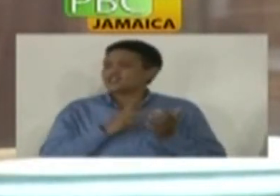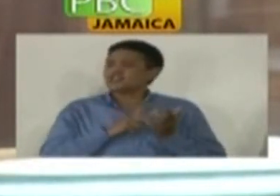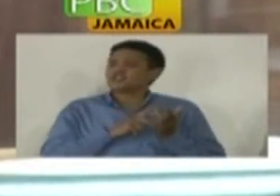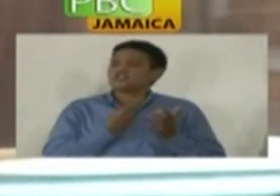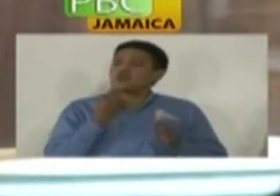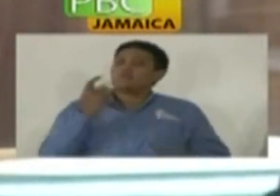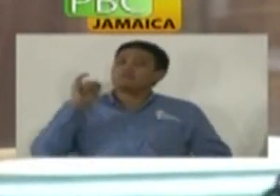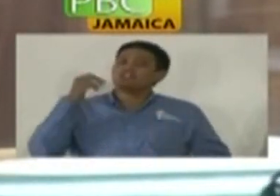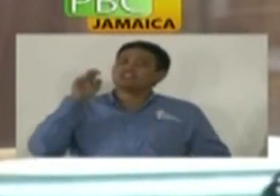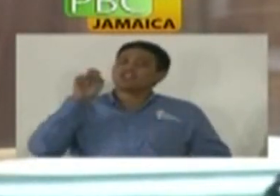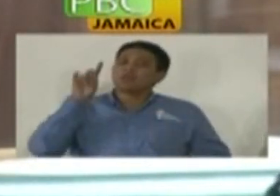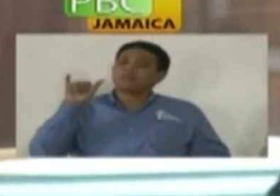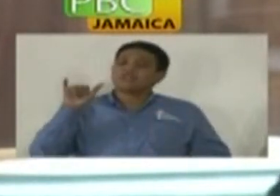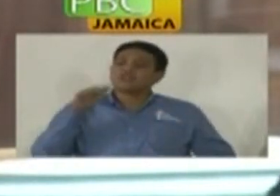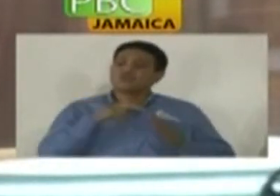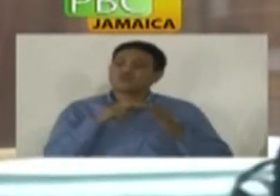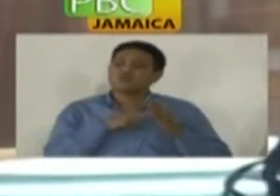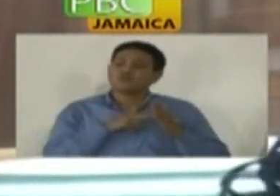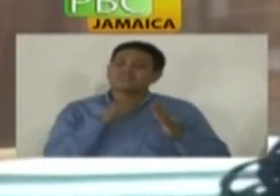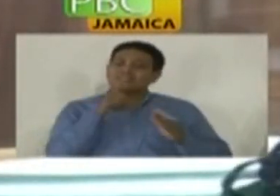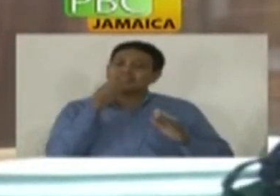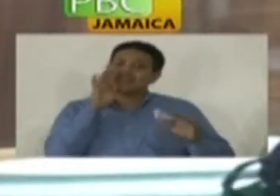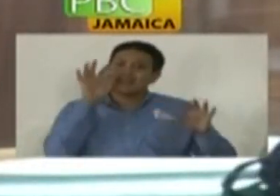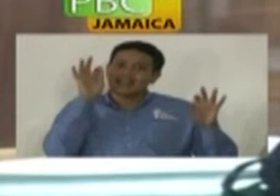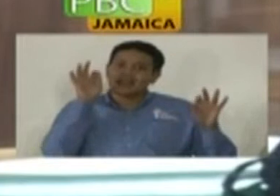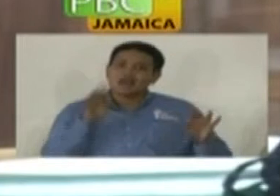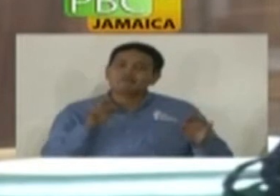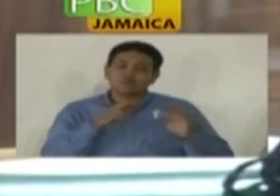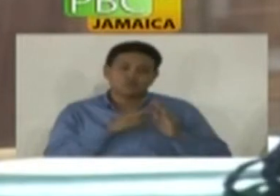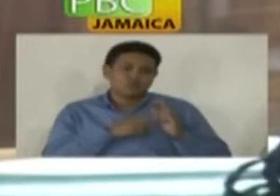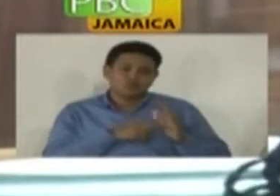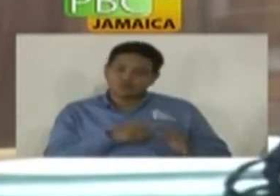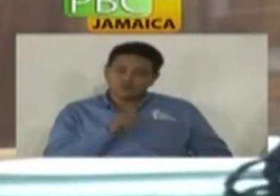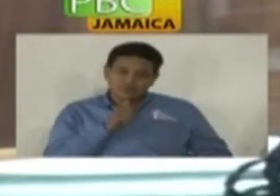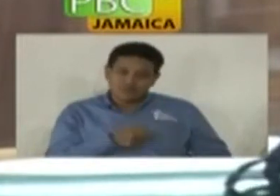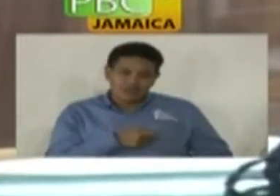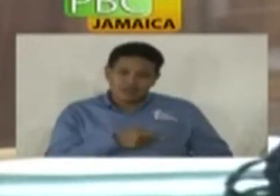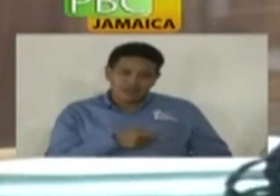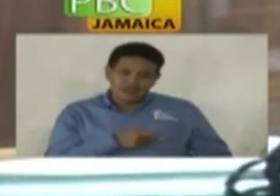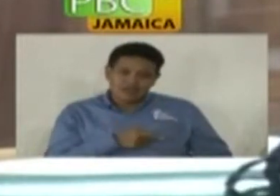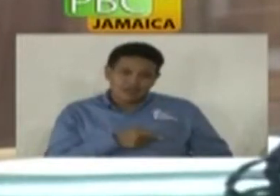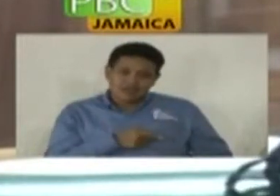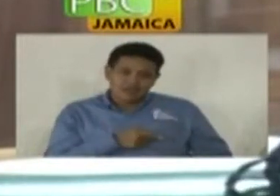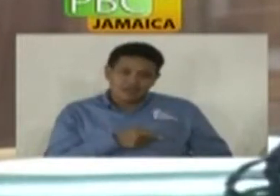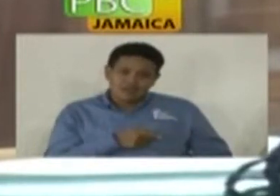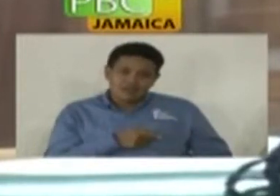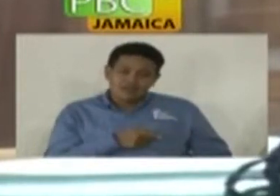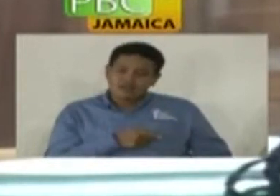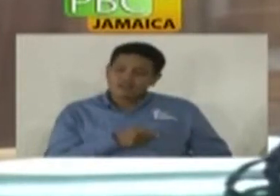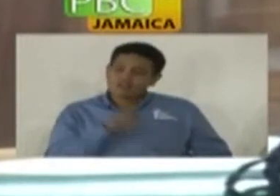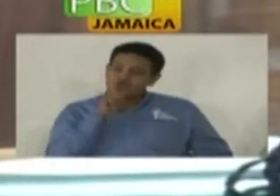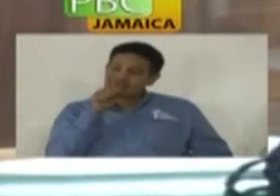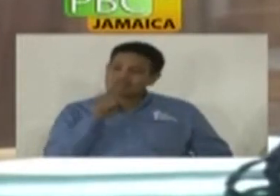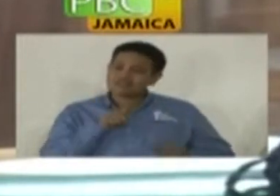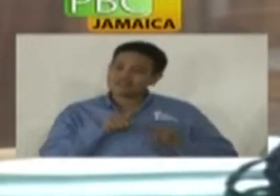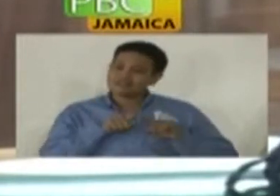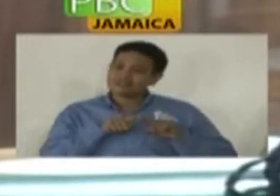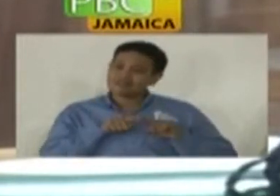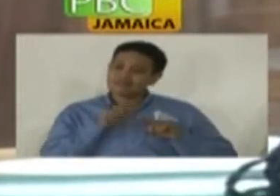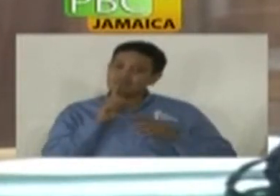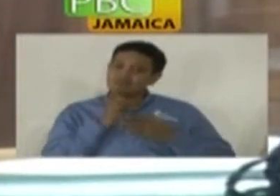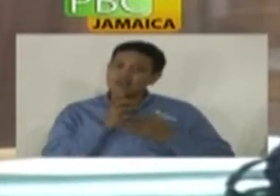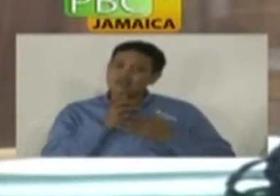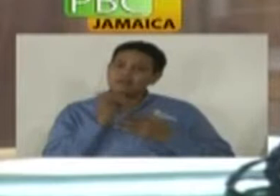rule is not an absolute rule. Yes? It is subject to an